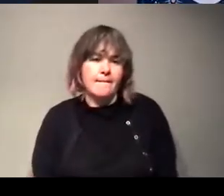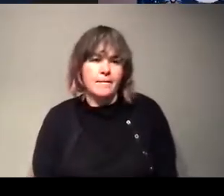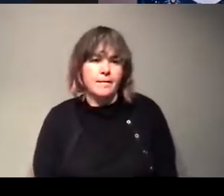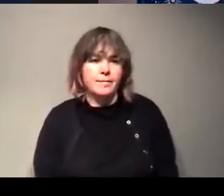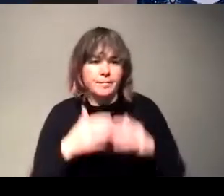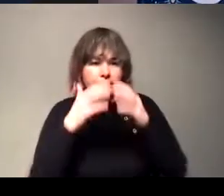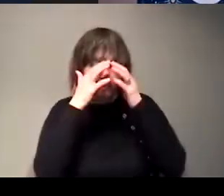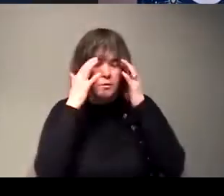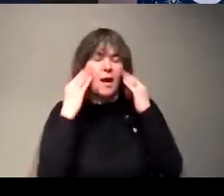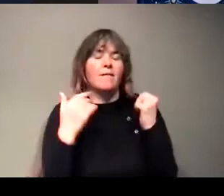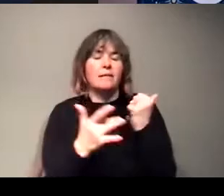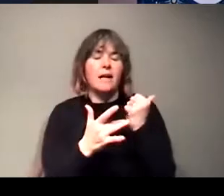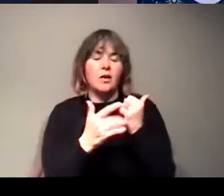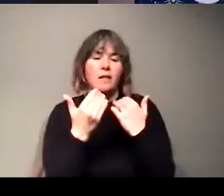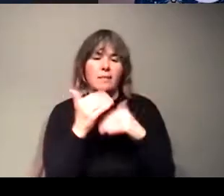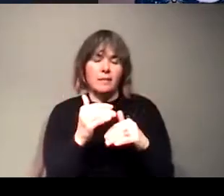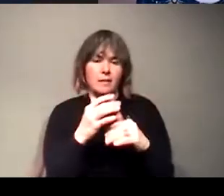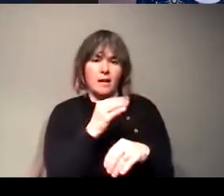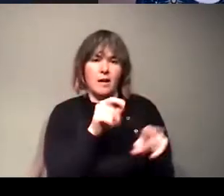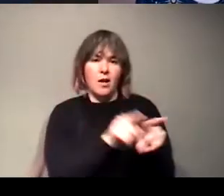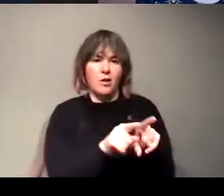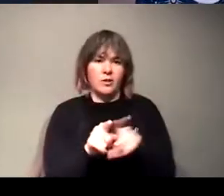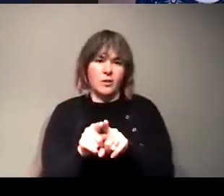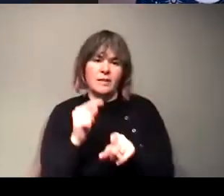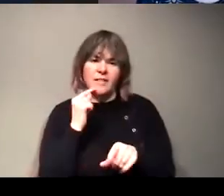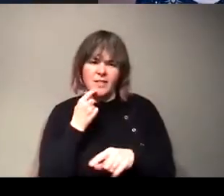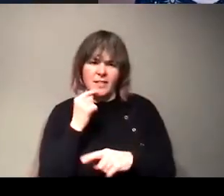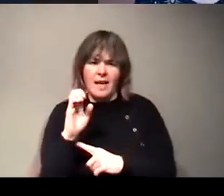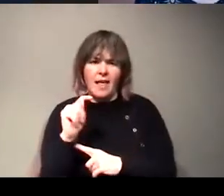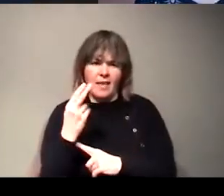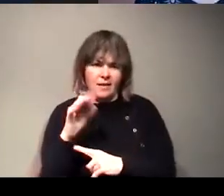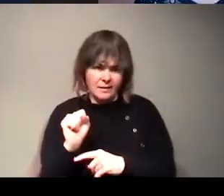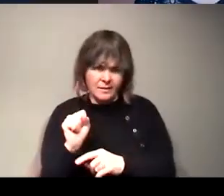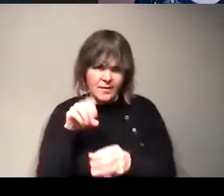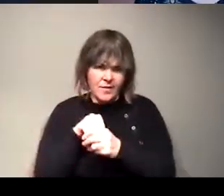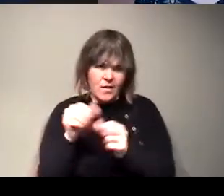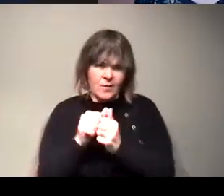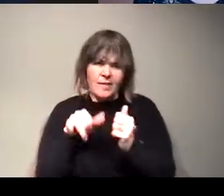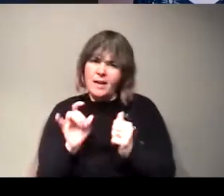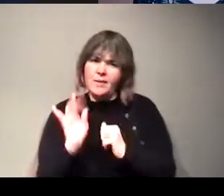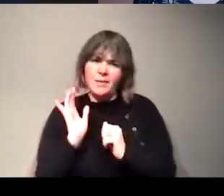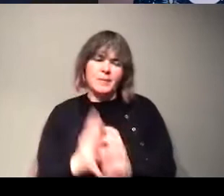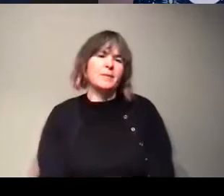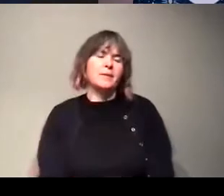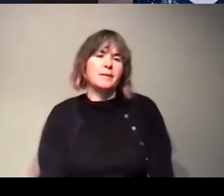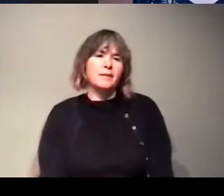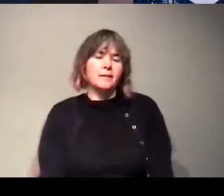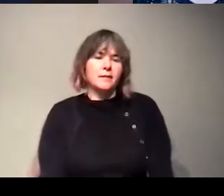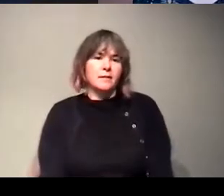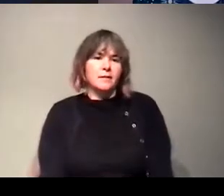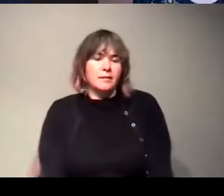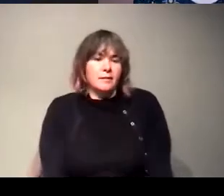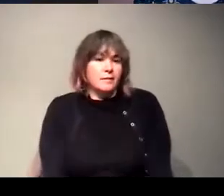there are technical limitations in addition to like the significant ethics considerations going into all of this.